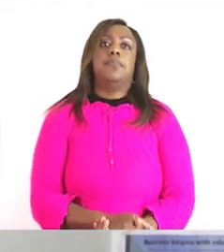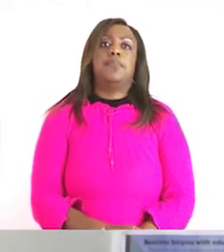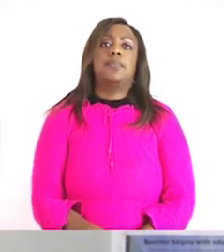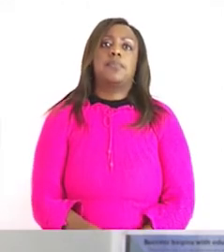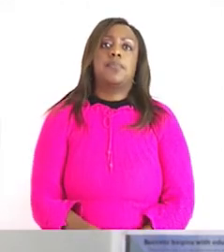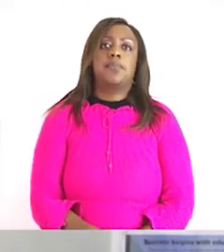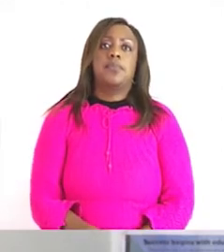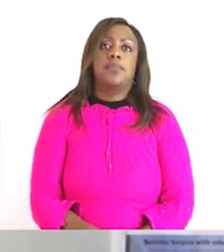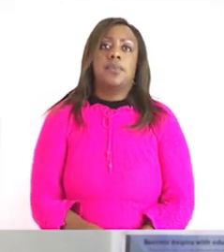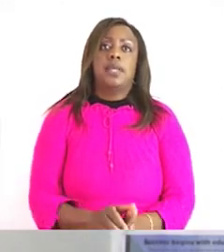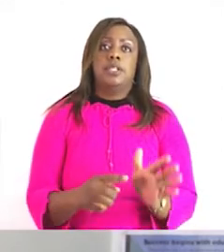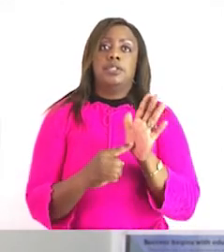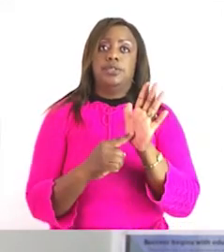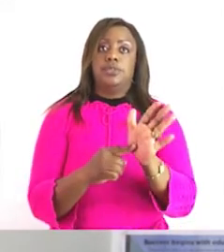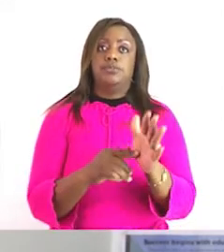So this is